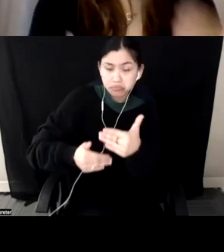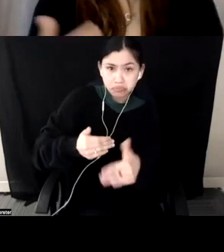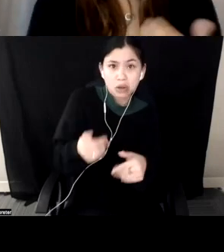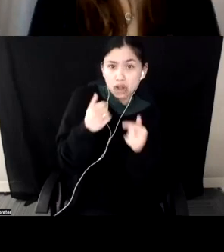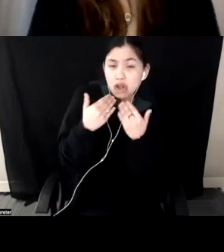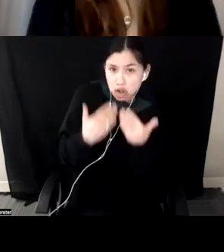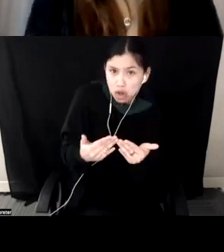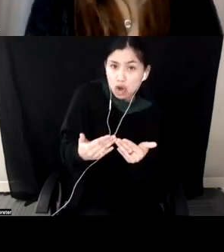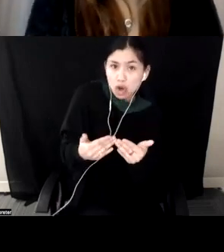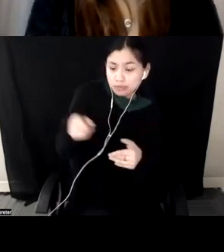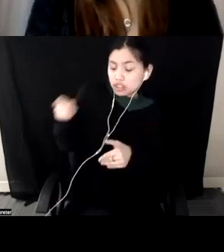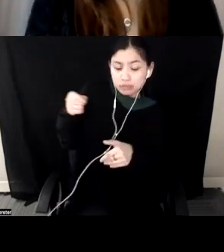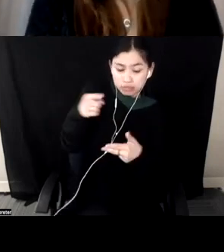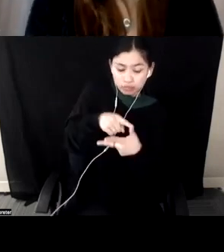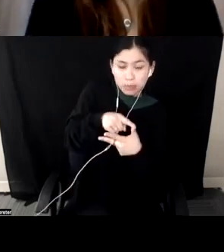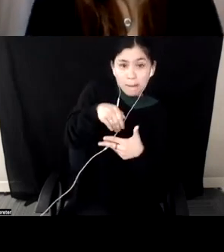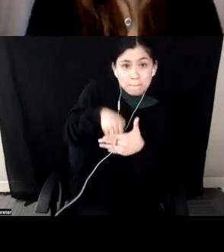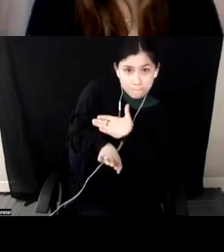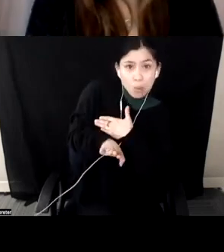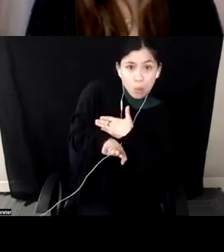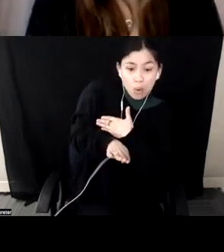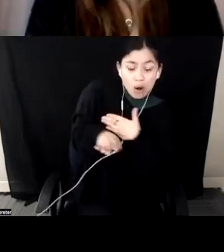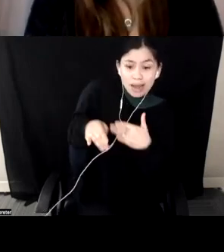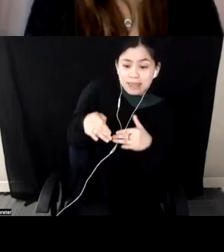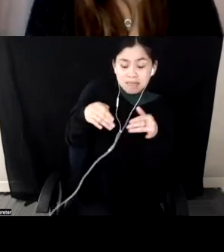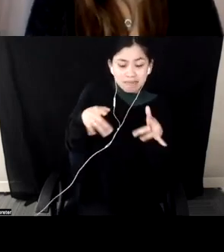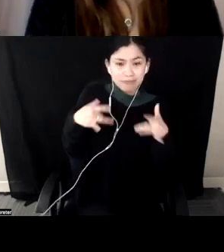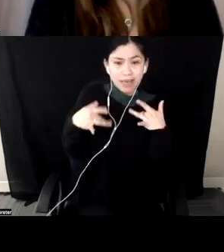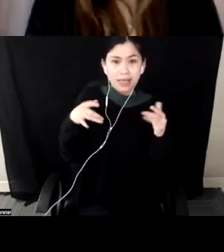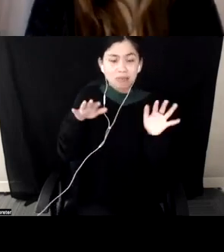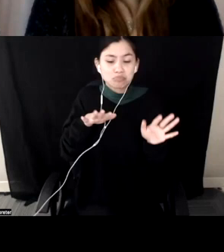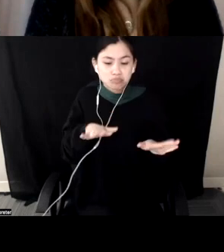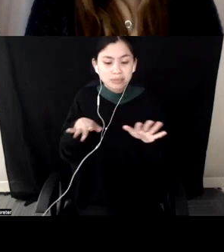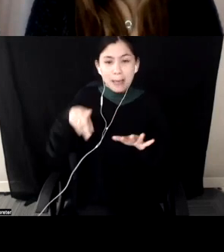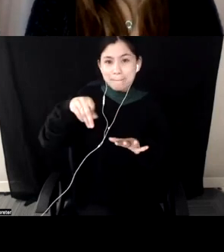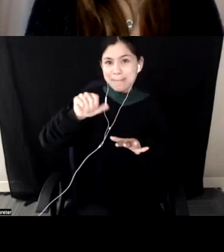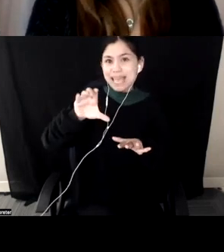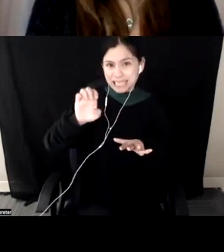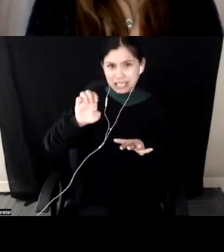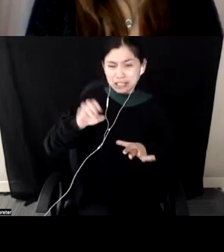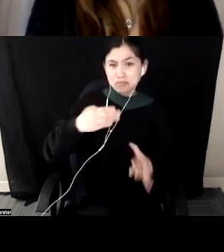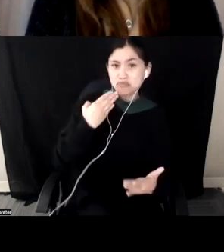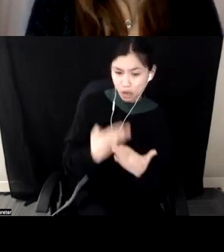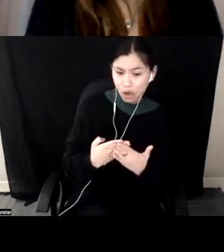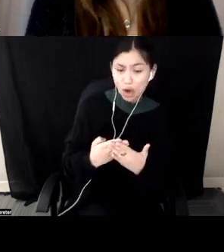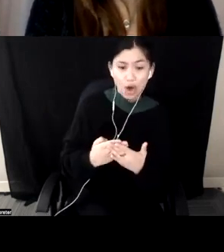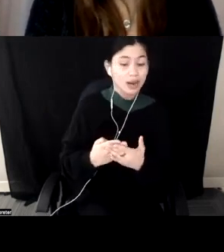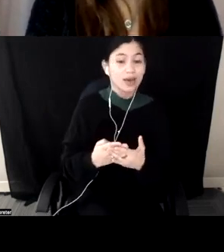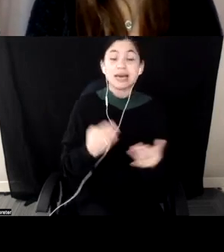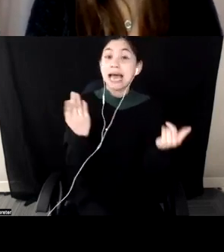we kind of had a good pace. And then we got my second